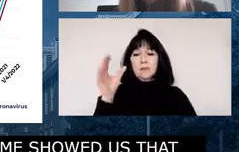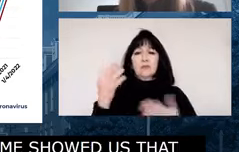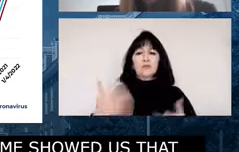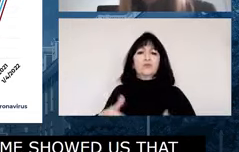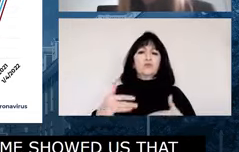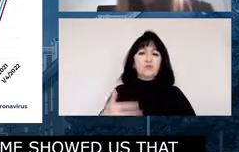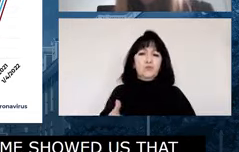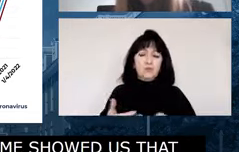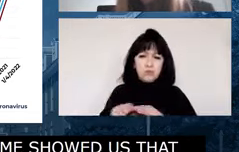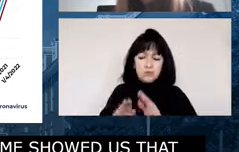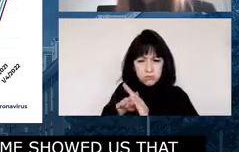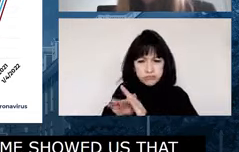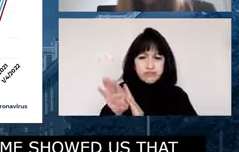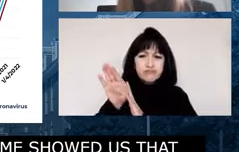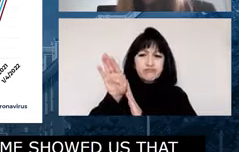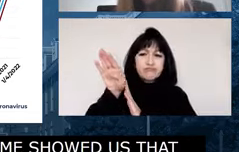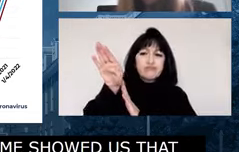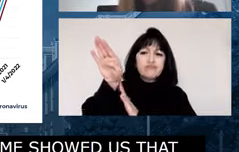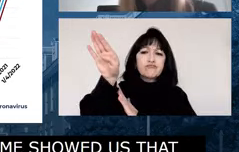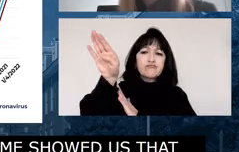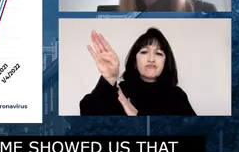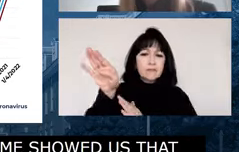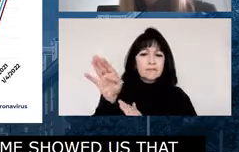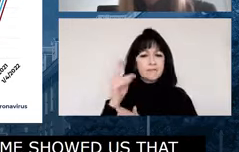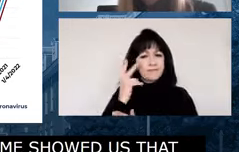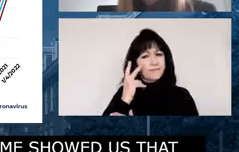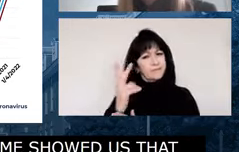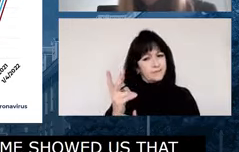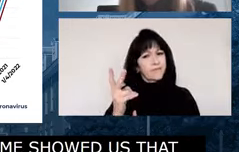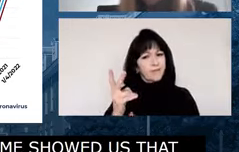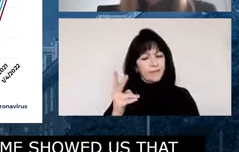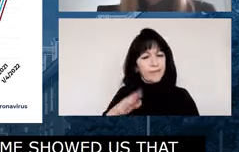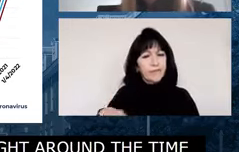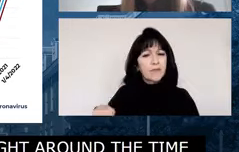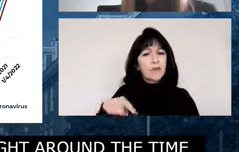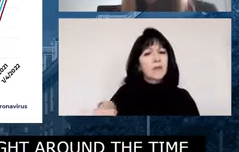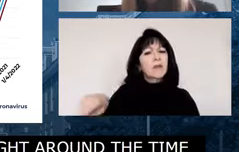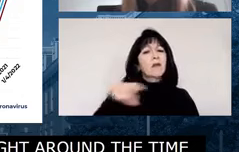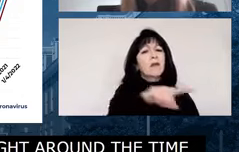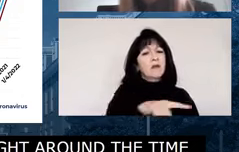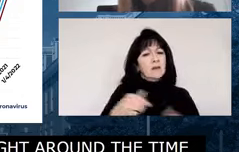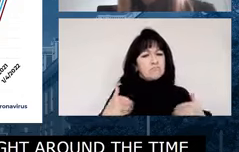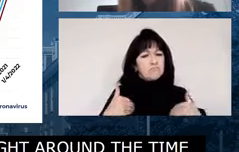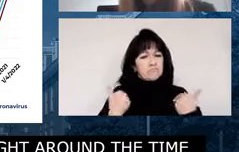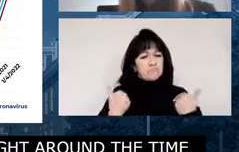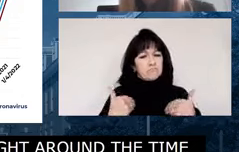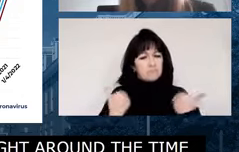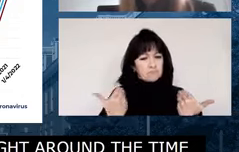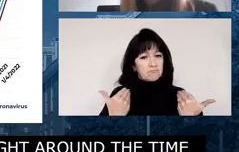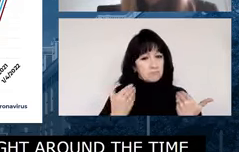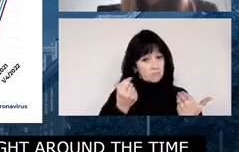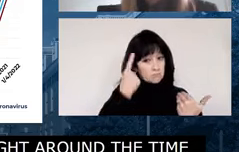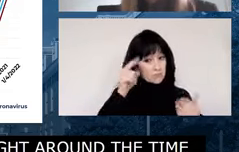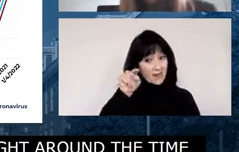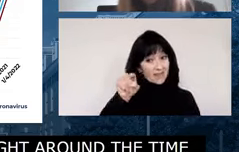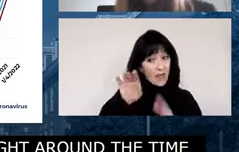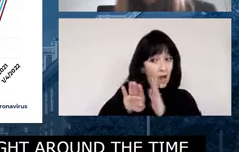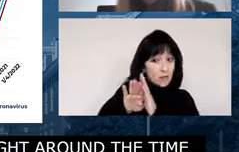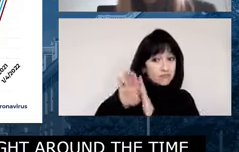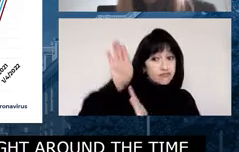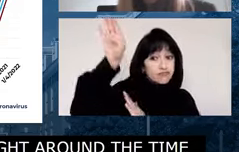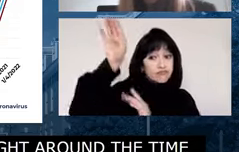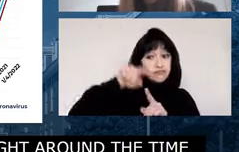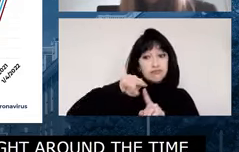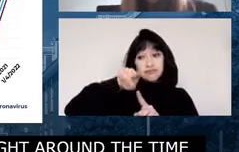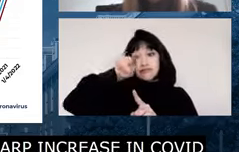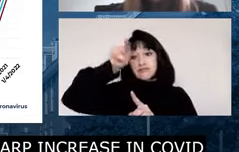a sharp increase in COVID among all pediatric age groups. And this is our Omicron surge. Currently